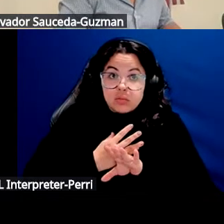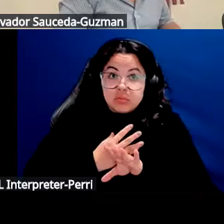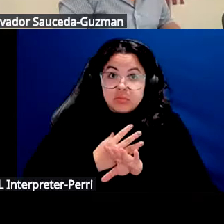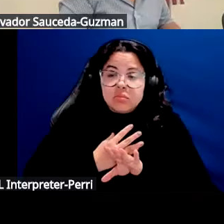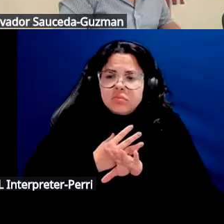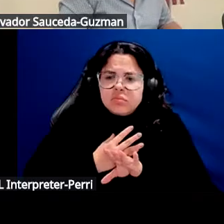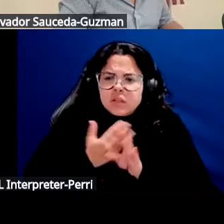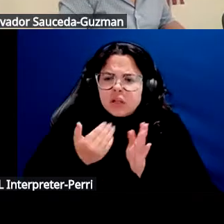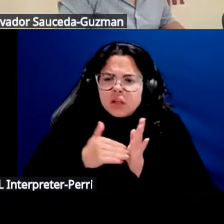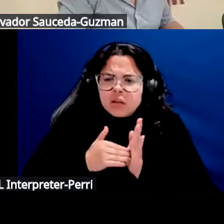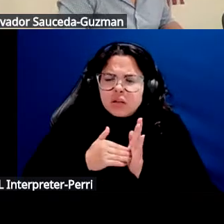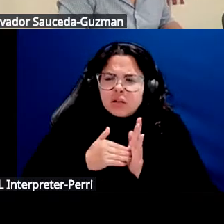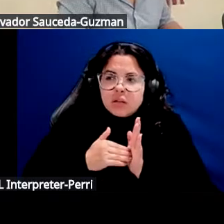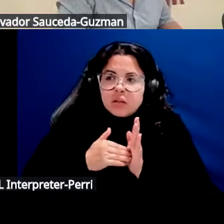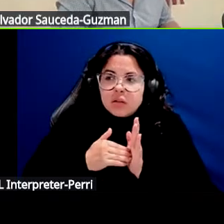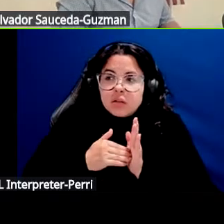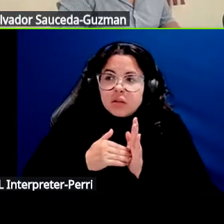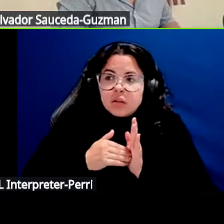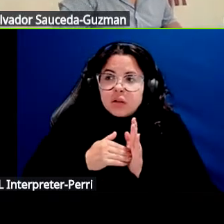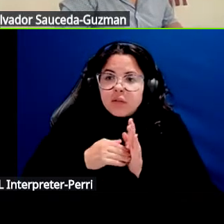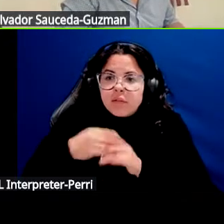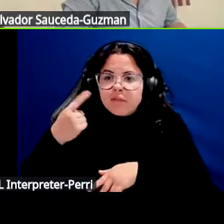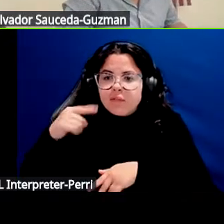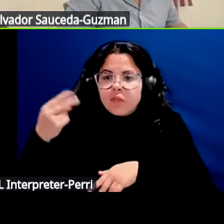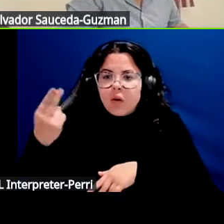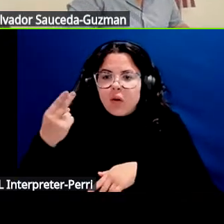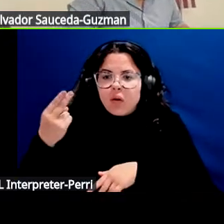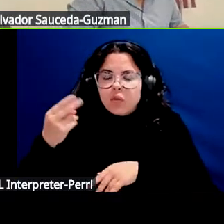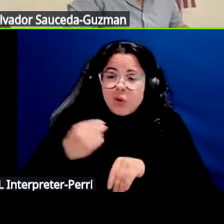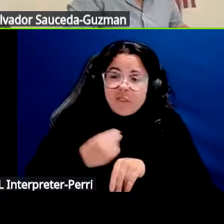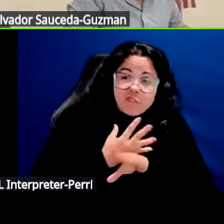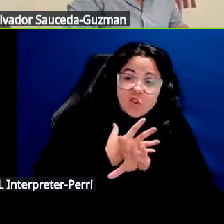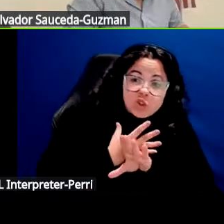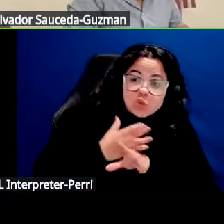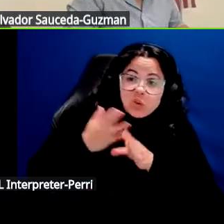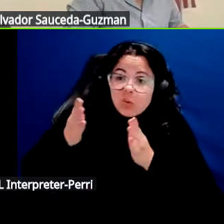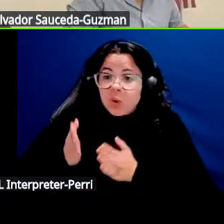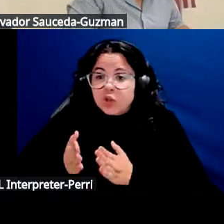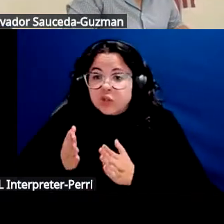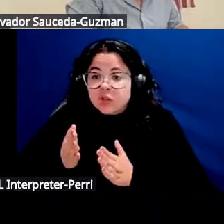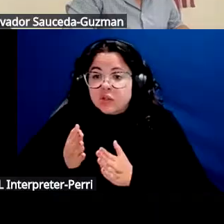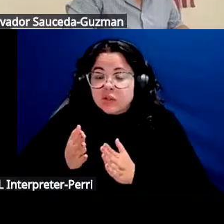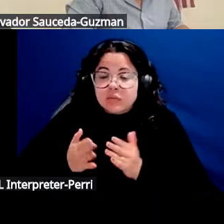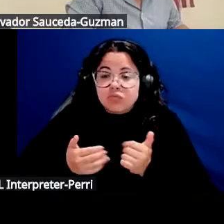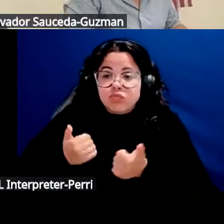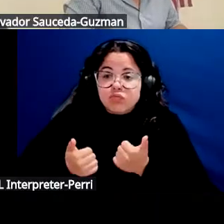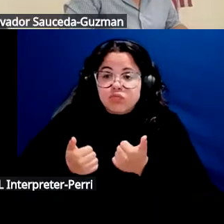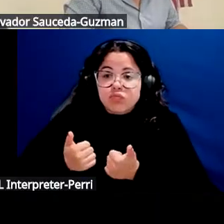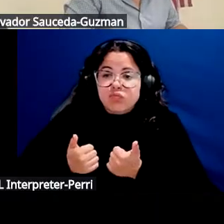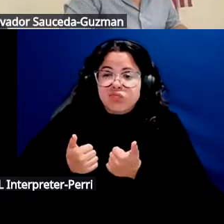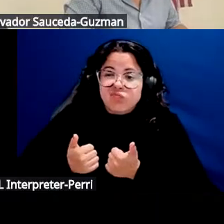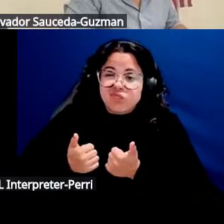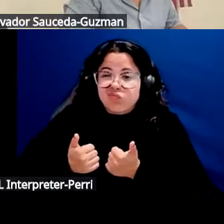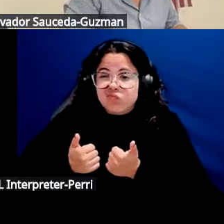Say it again. Or would you prefer it to be virtually or in person for Carver Langston?